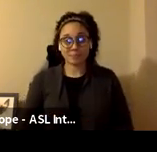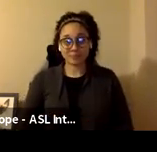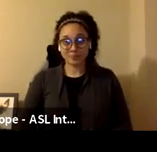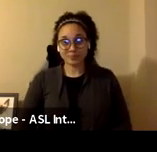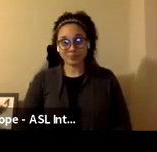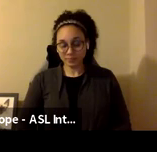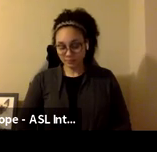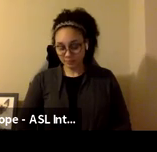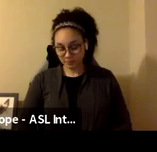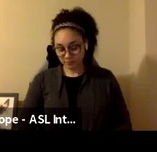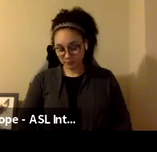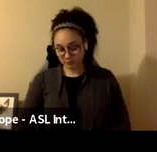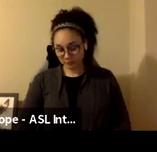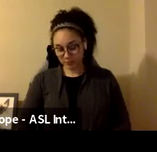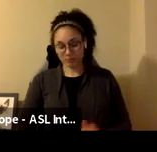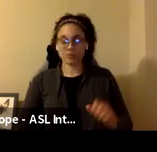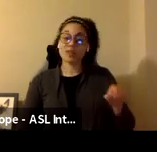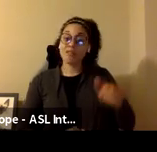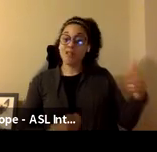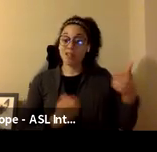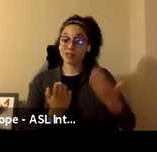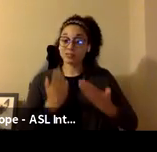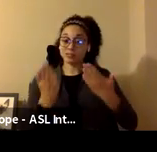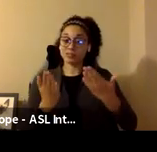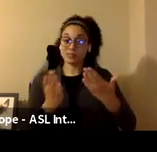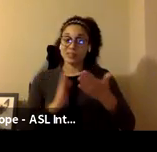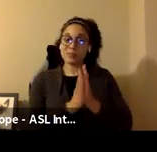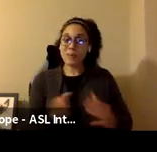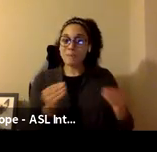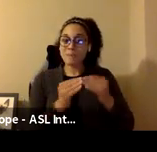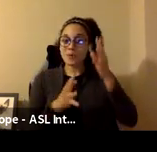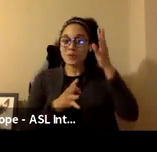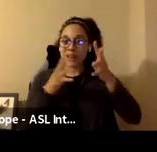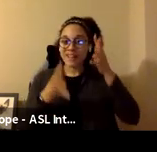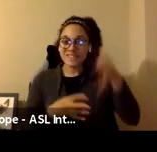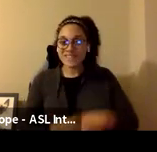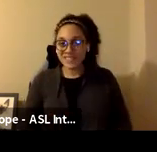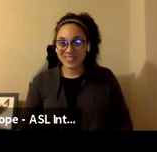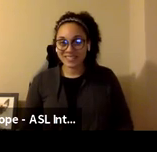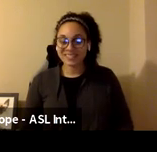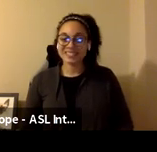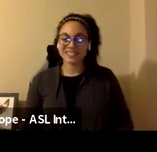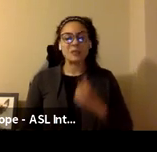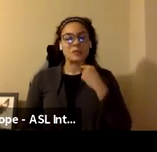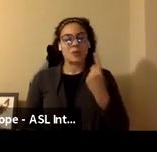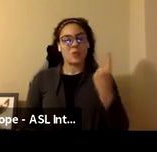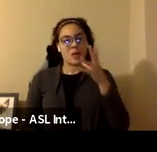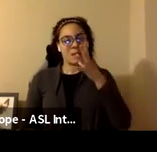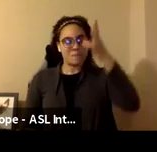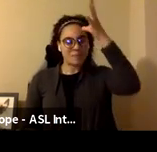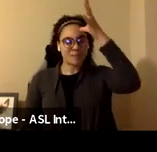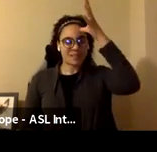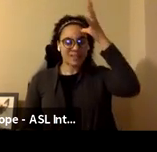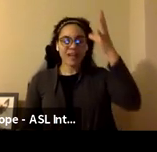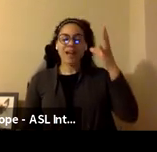have is getting creative. So I did tell one parent this, and I thought they